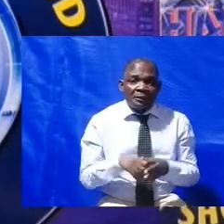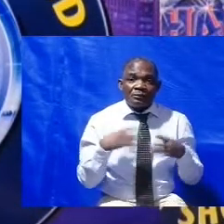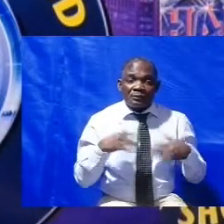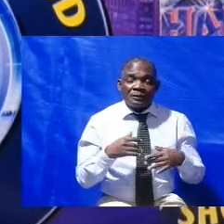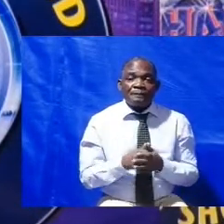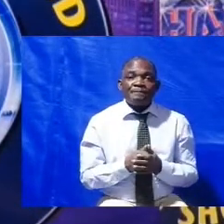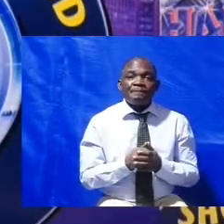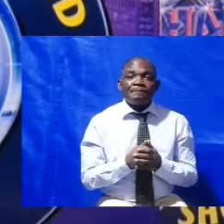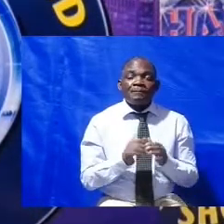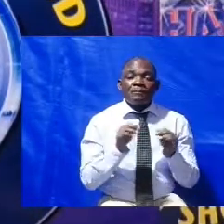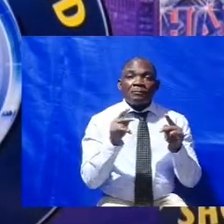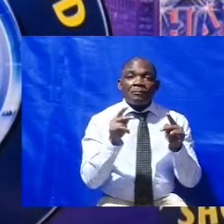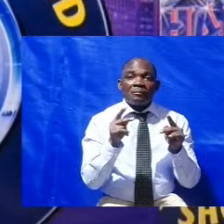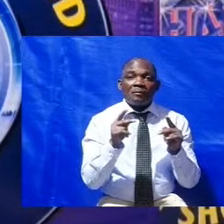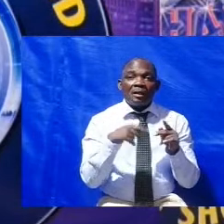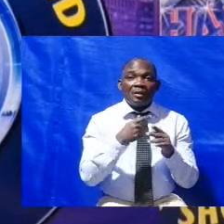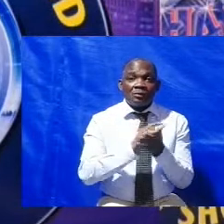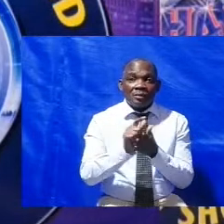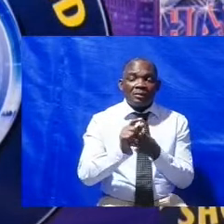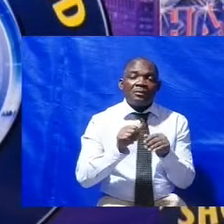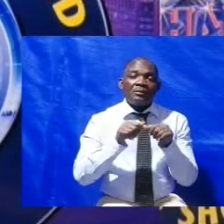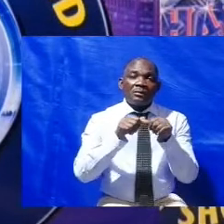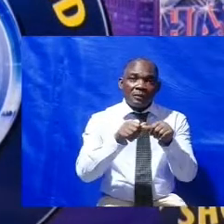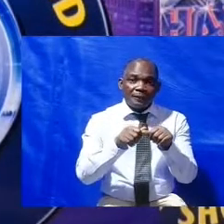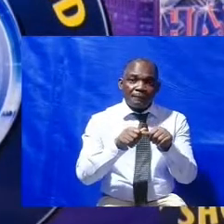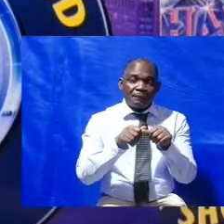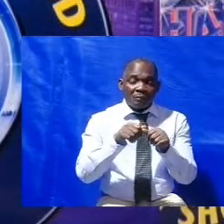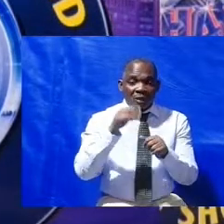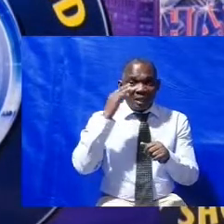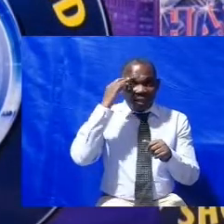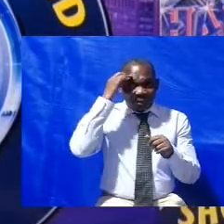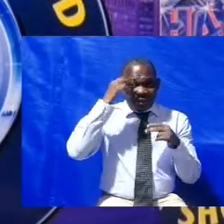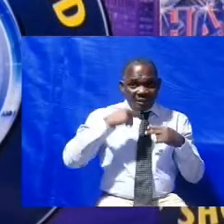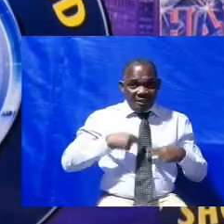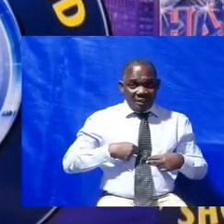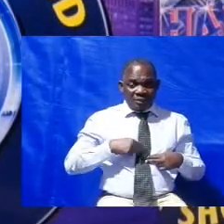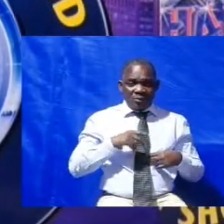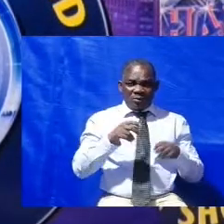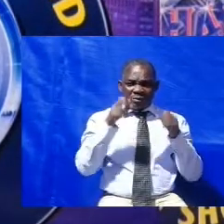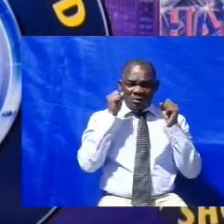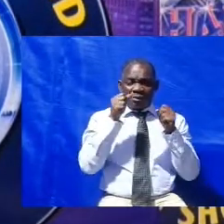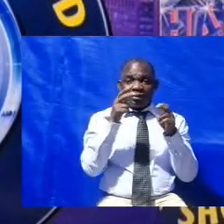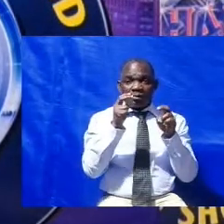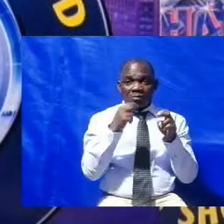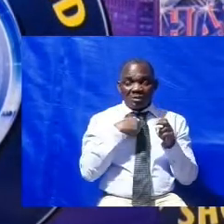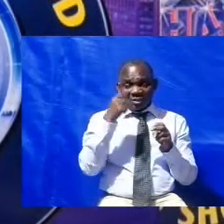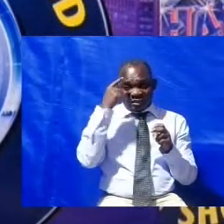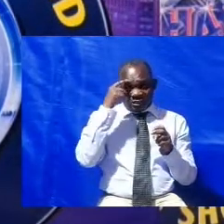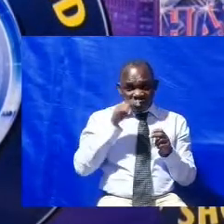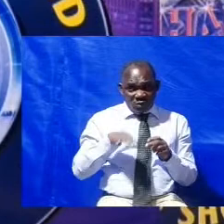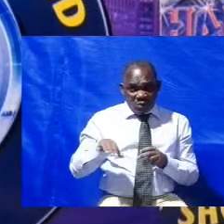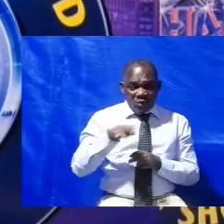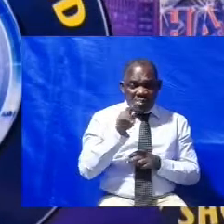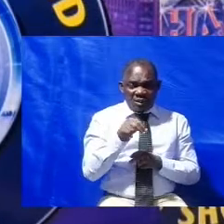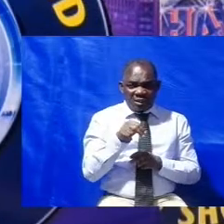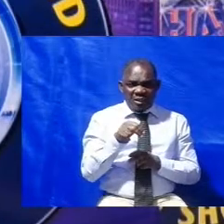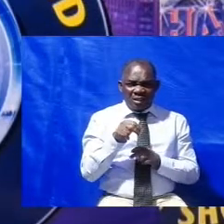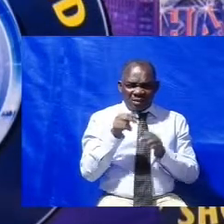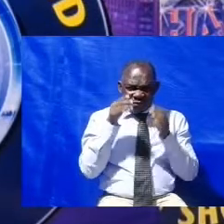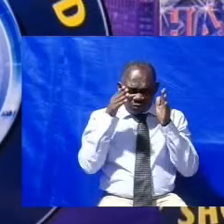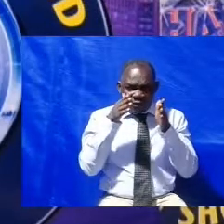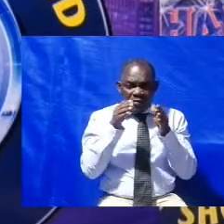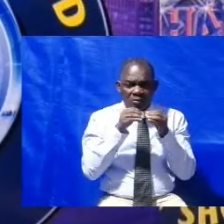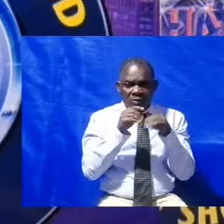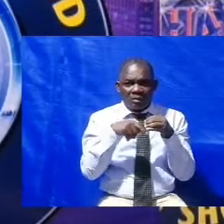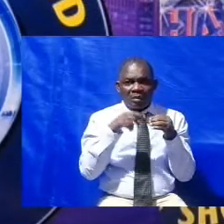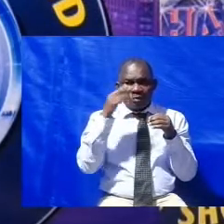story, next week. Mental health is a very serious issue, and I think that we need to pay particular